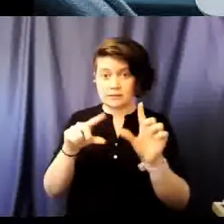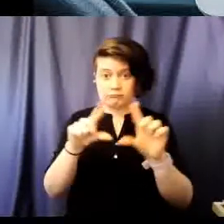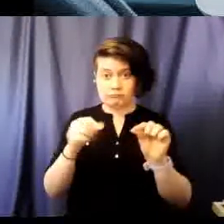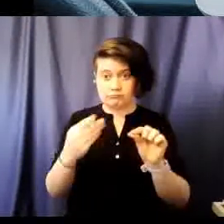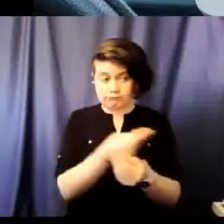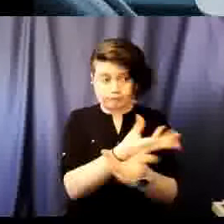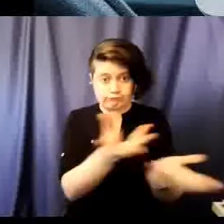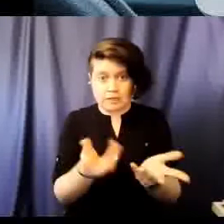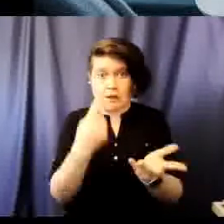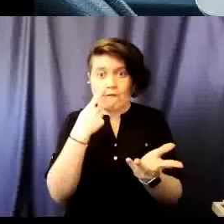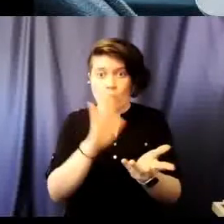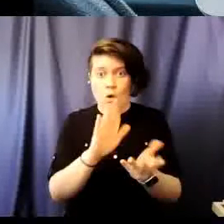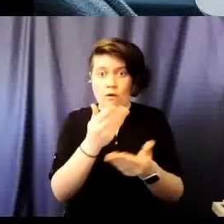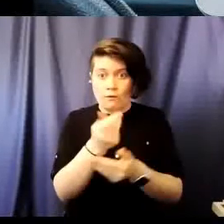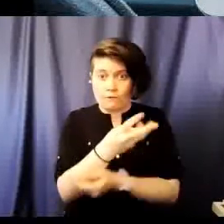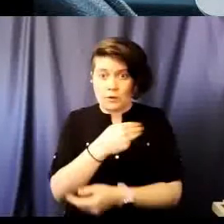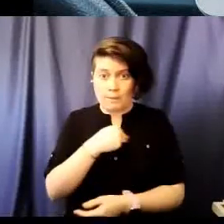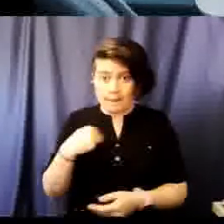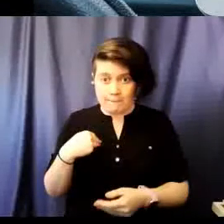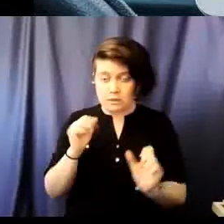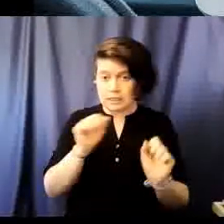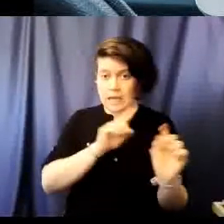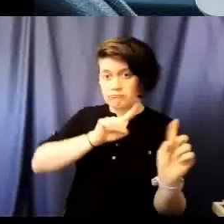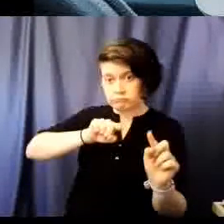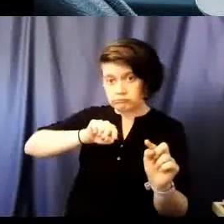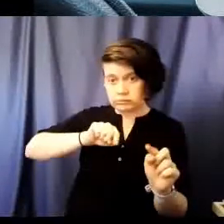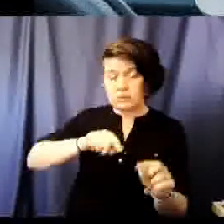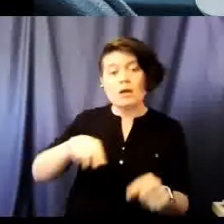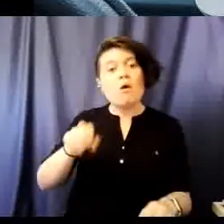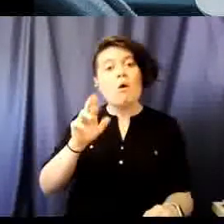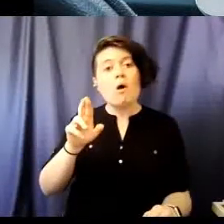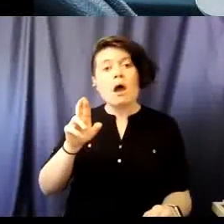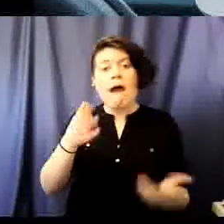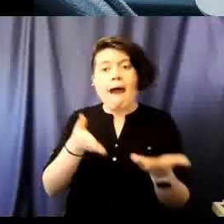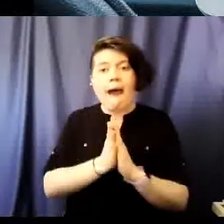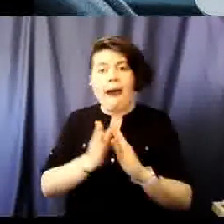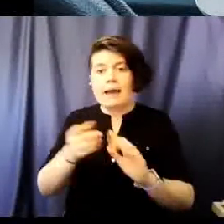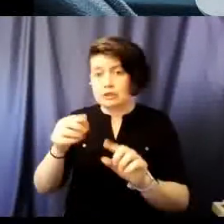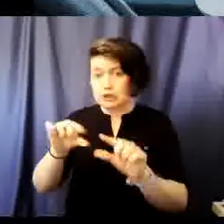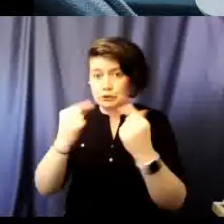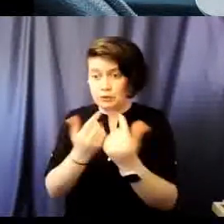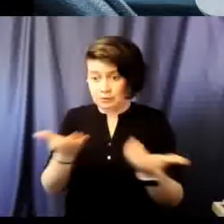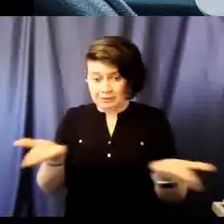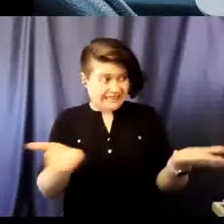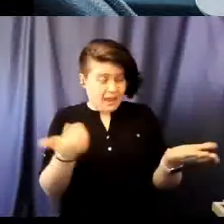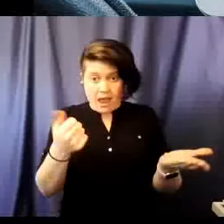base and seeing if anyone is able to provide childcare for the group.